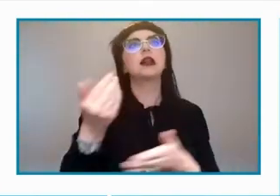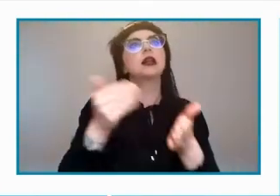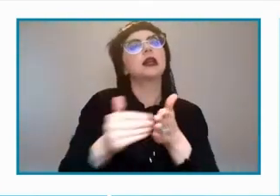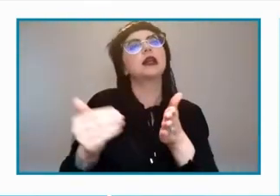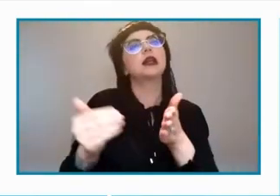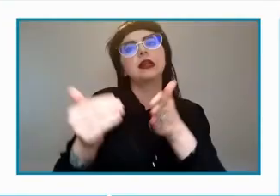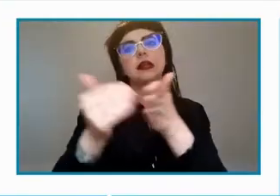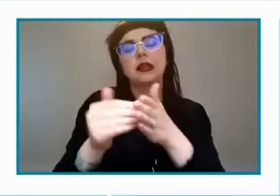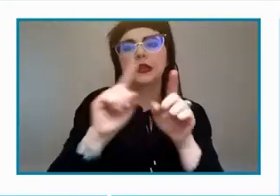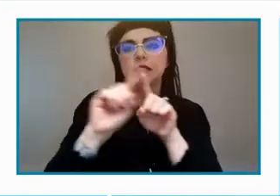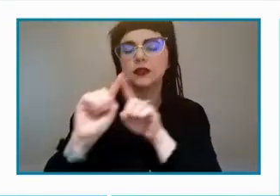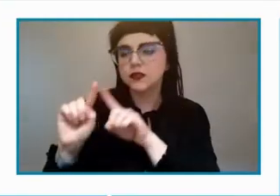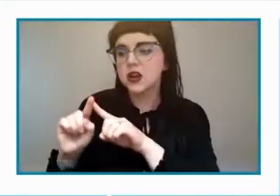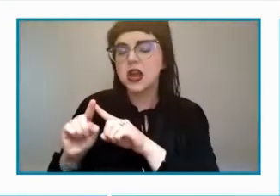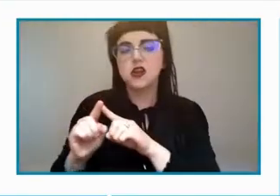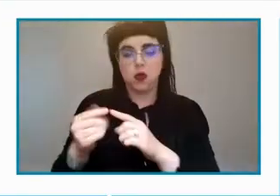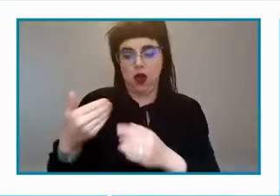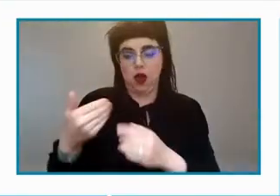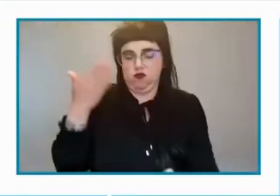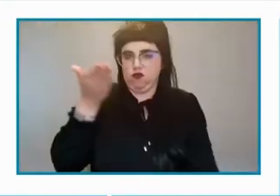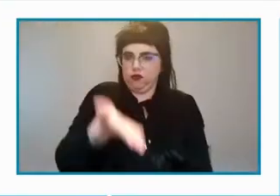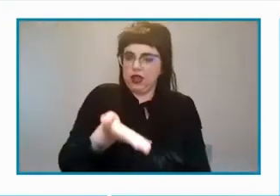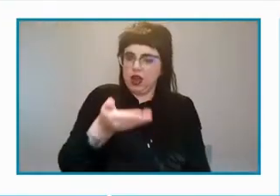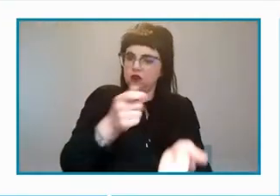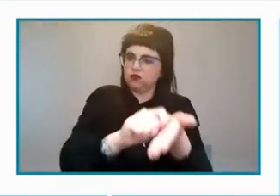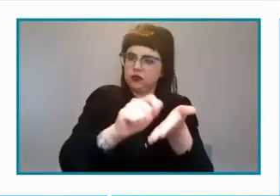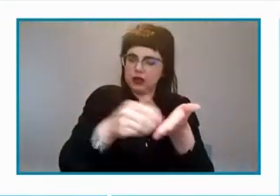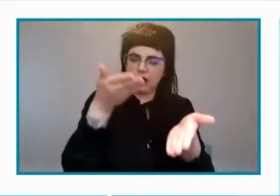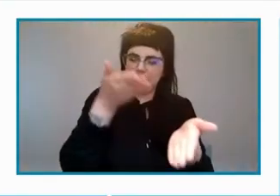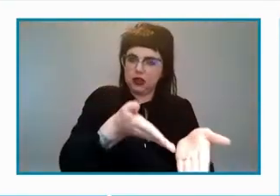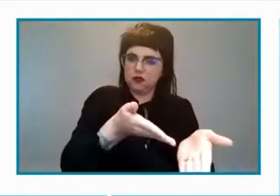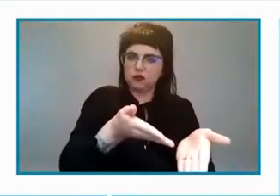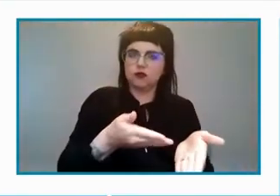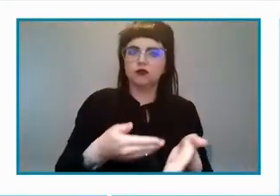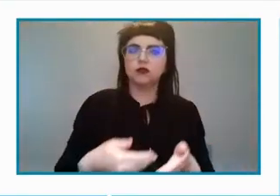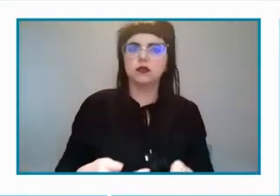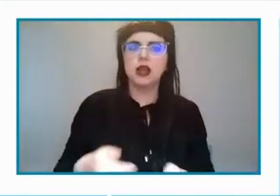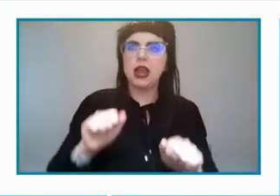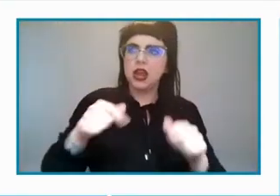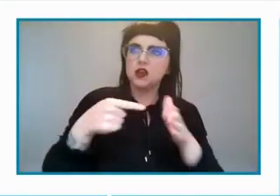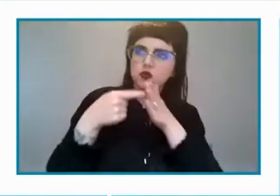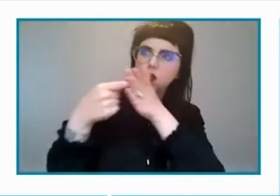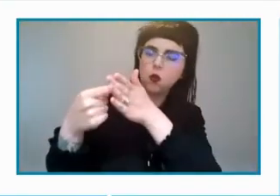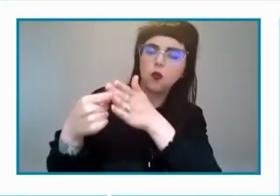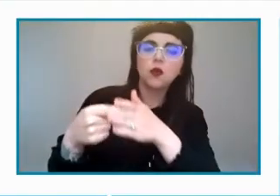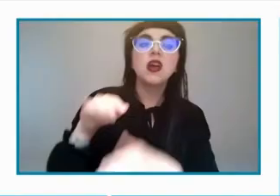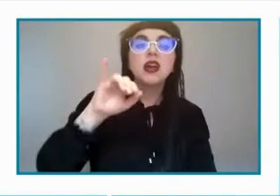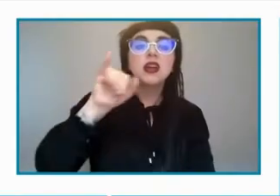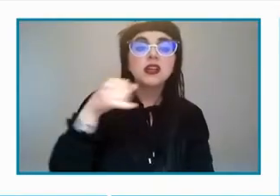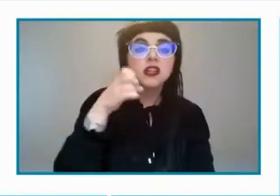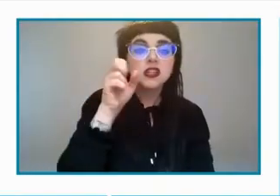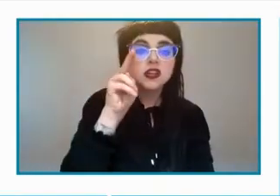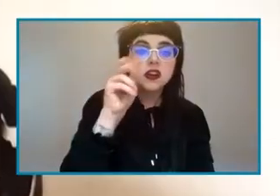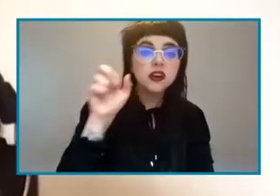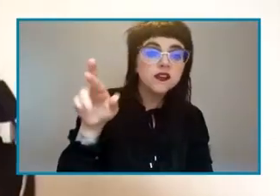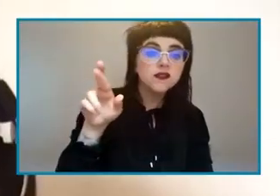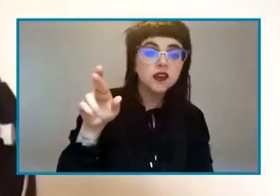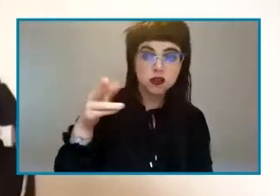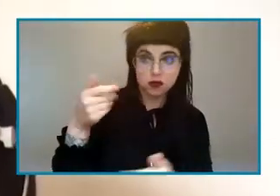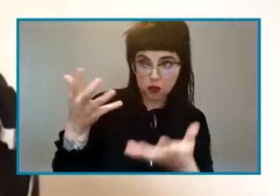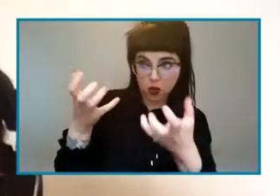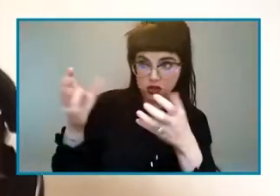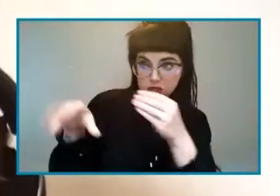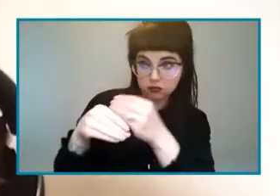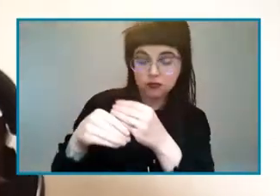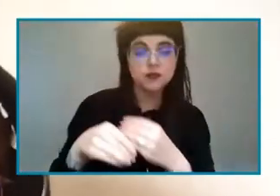great use. And Jennifer, any thoughts from your end? Yeah, sure. It's kind of as what Taylor was